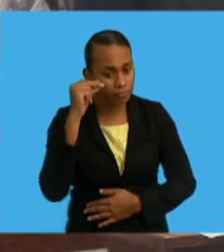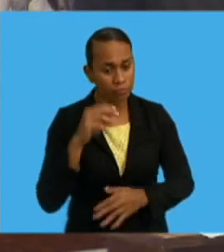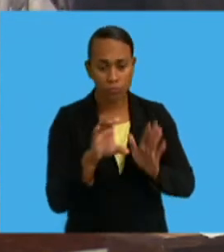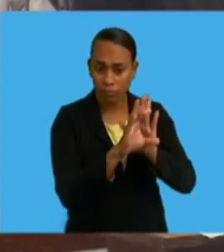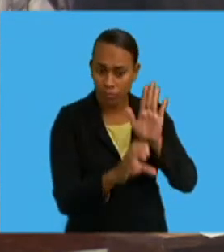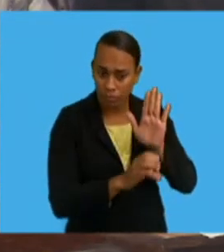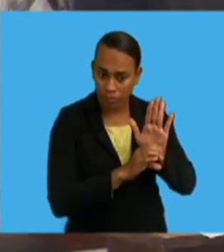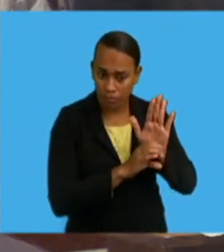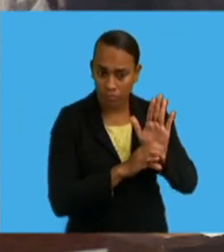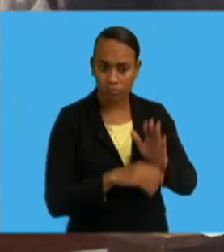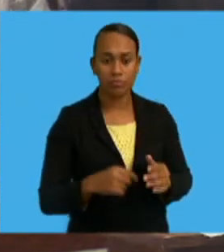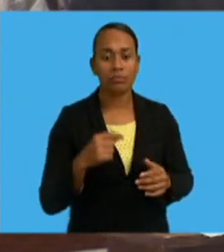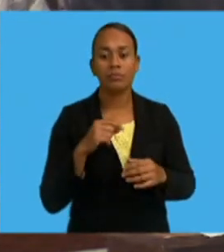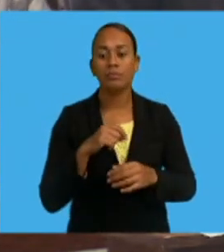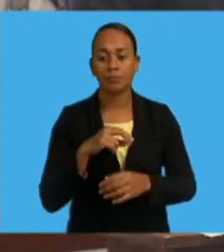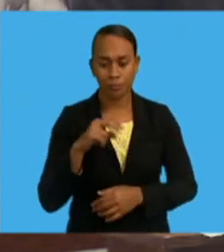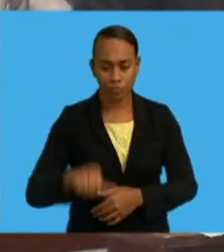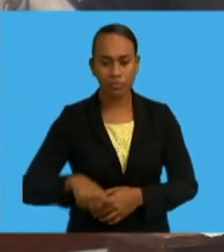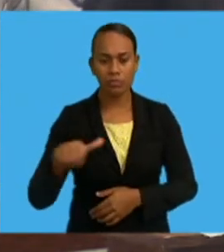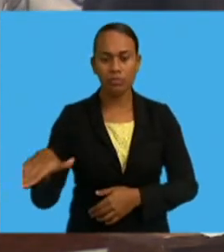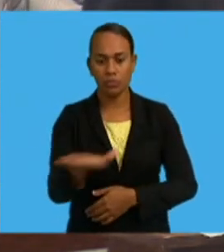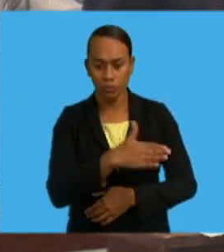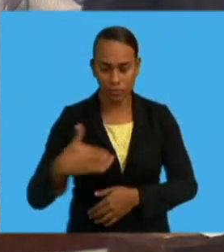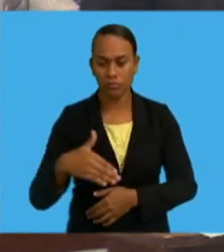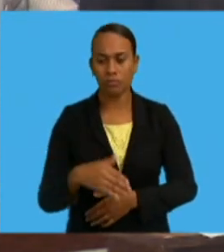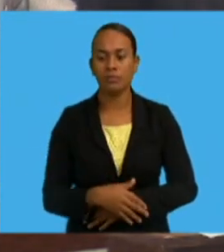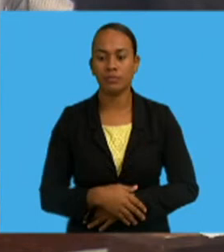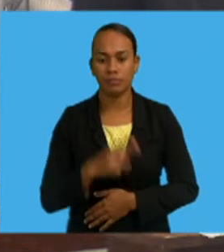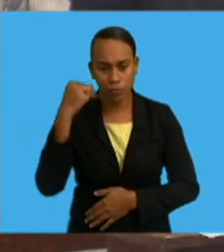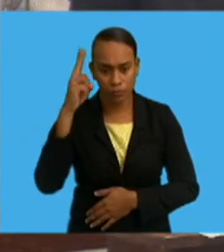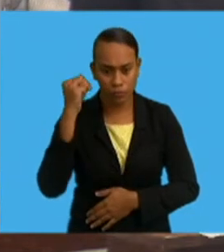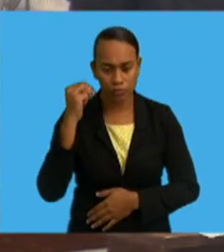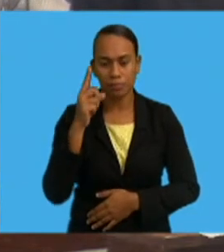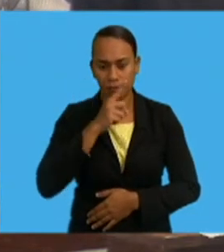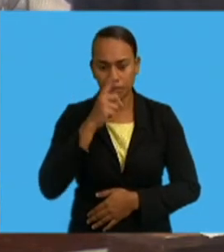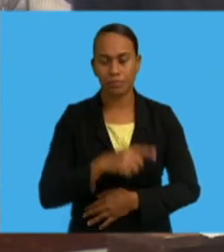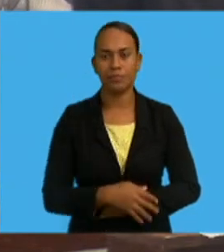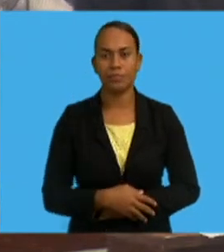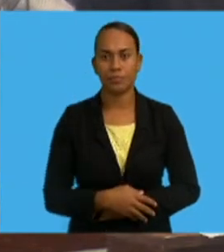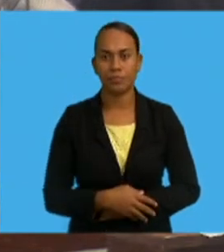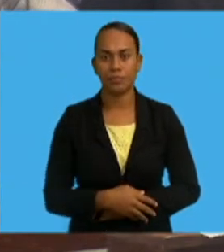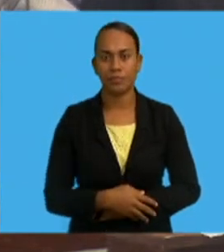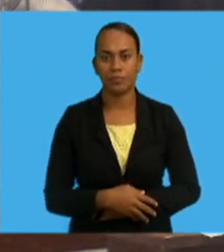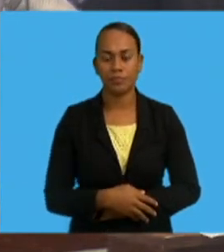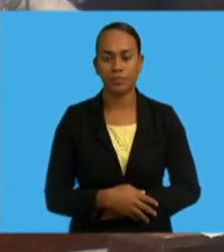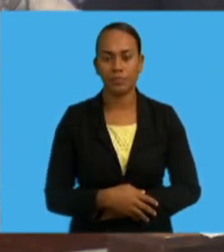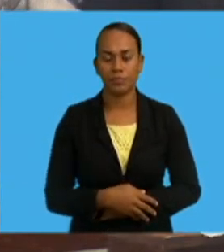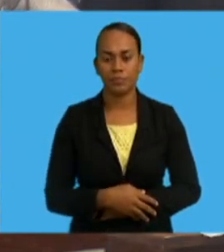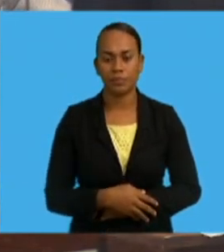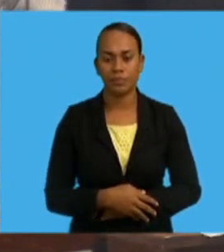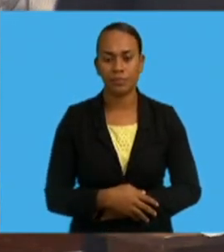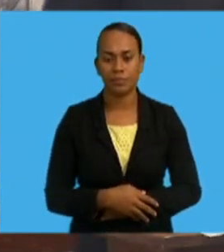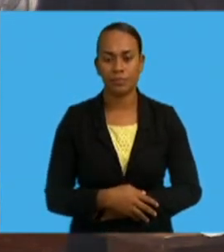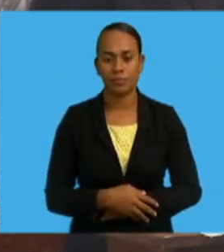all our citizens. Consequently, my ministry, the Ministry for Health and Medical Services, is responsible for ensuring that